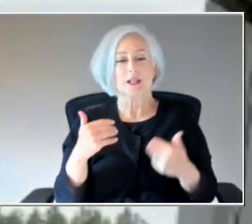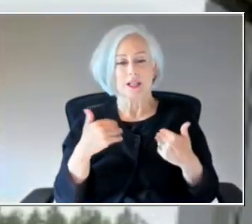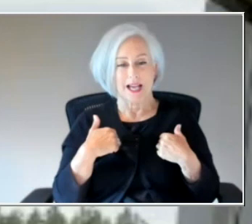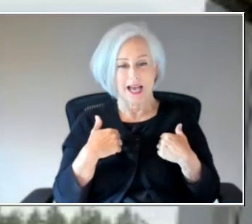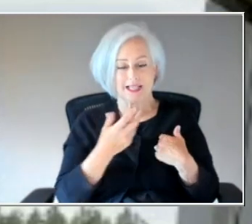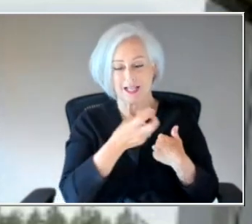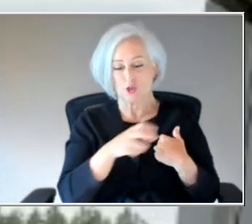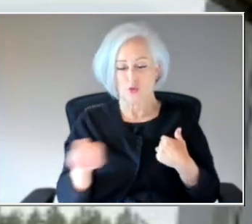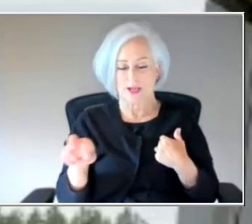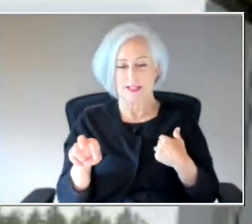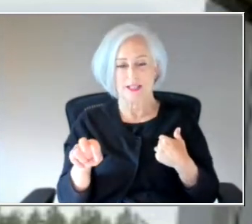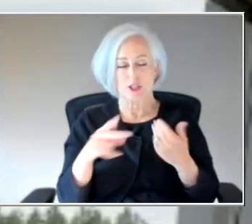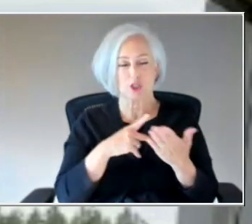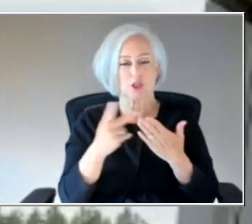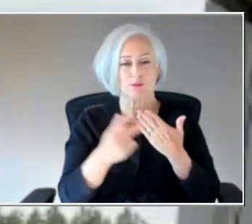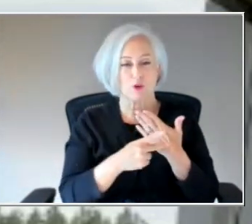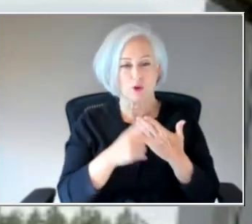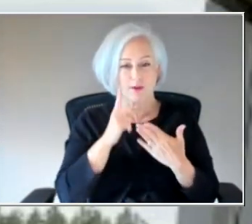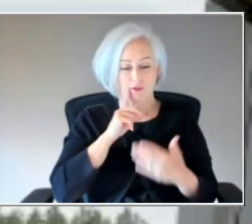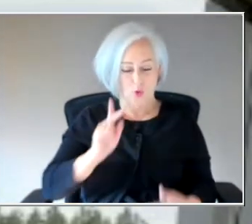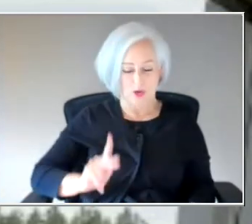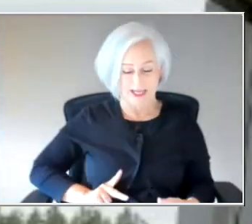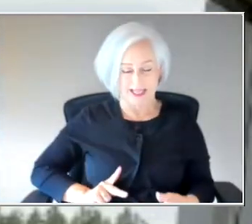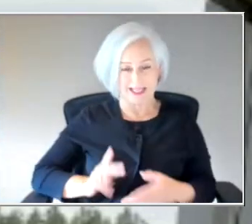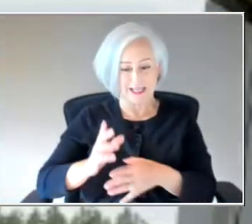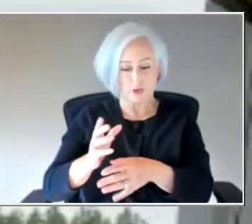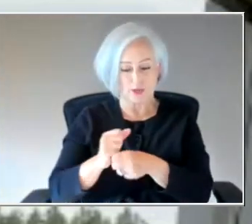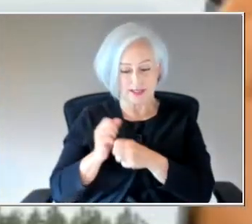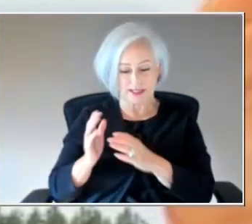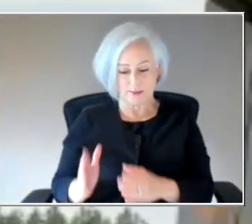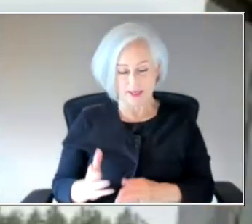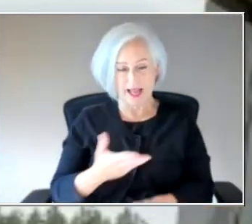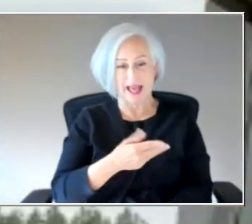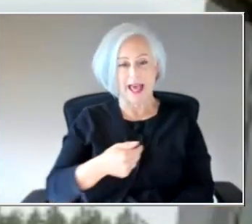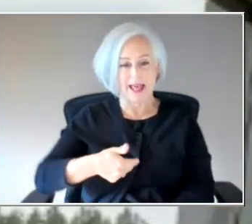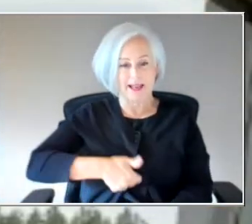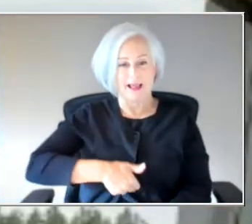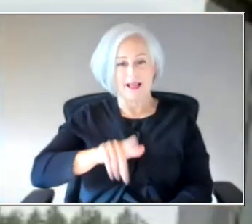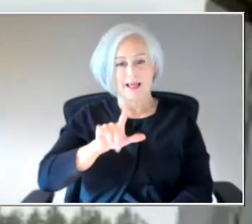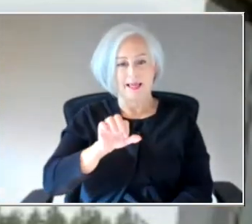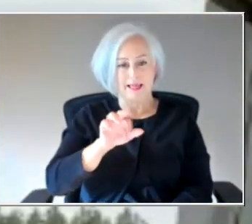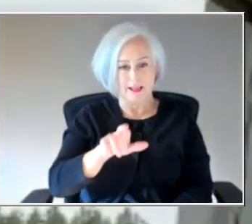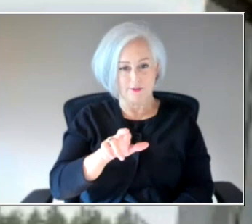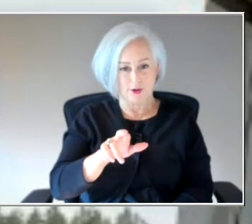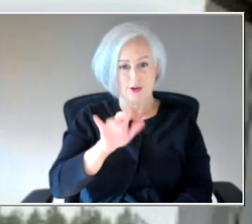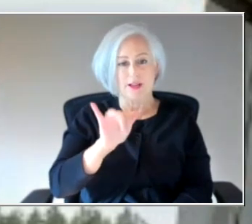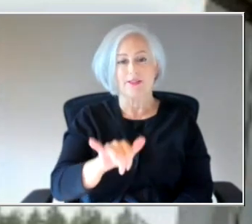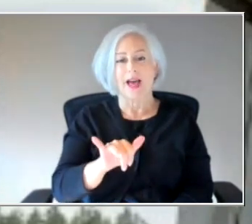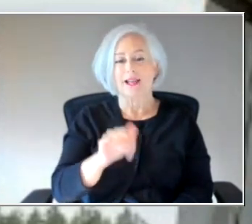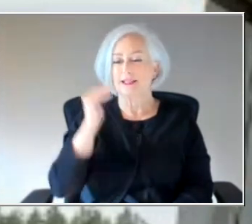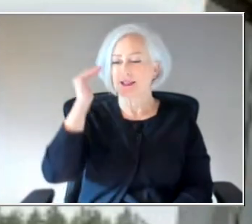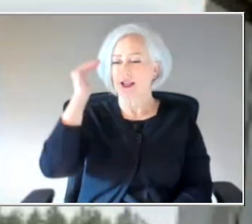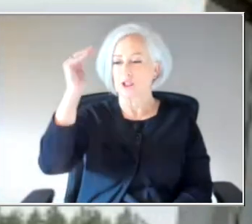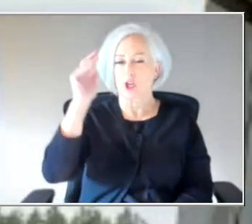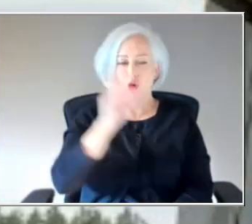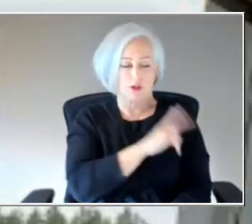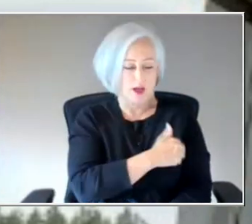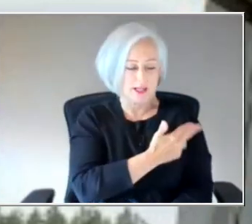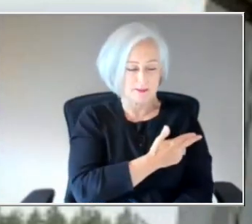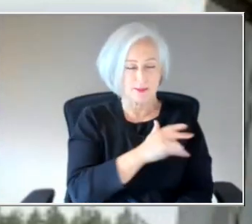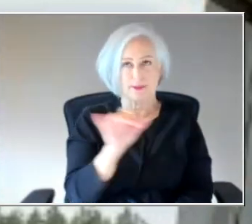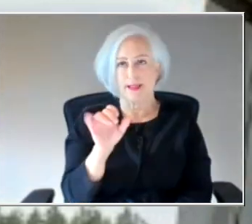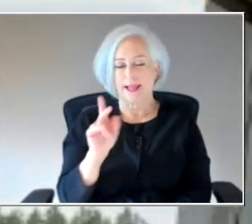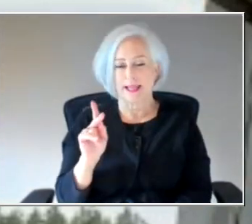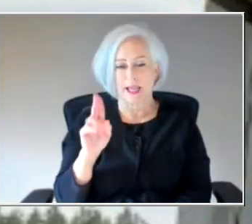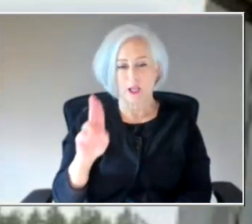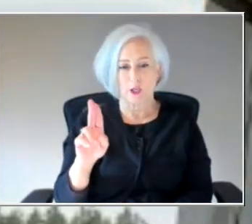both for our kidney transplant recipients and our liver, that they go to an adult hospital. That's either KU, St. Luke's, depending